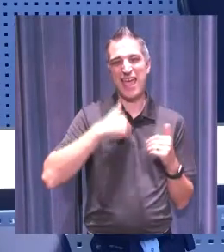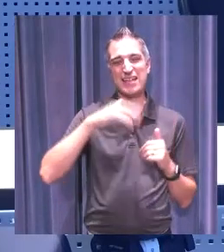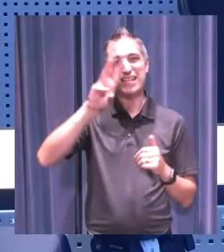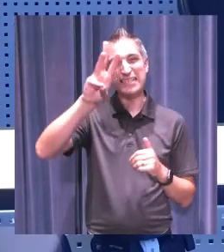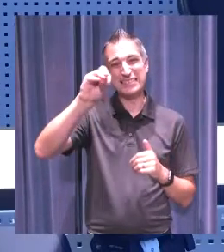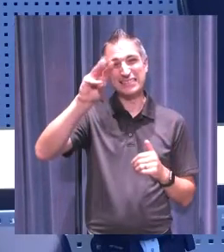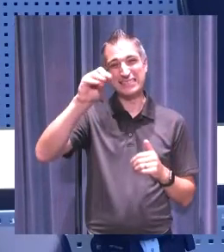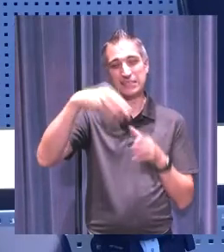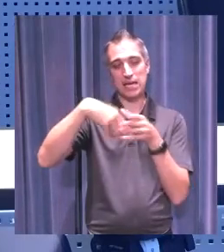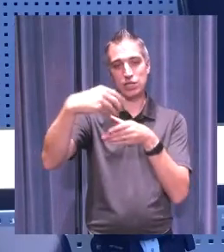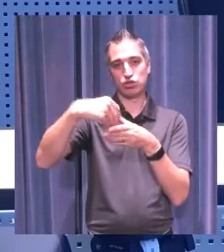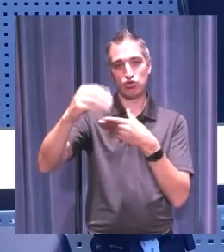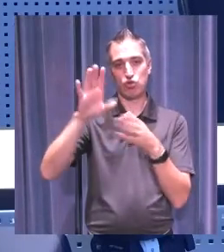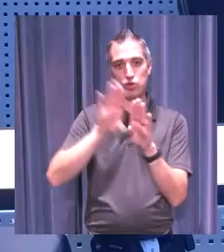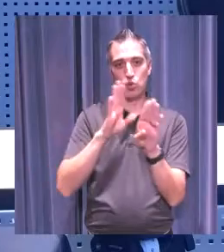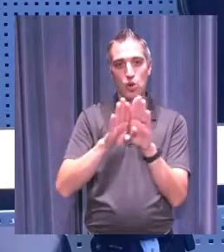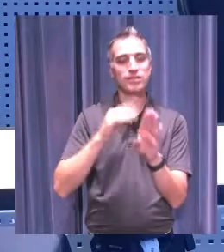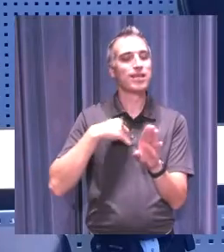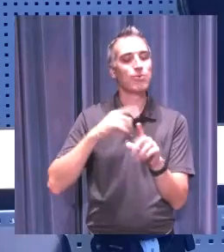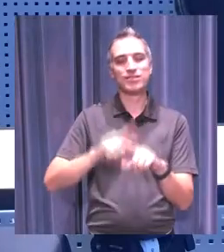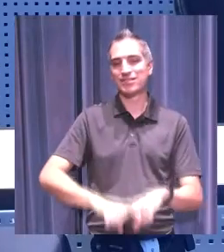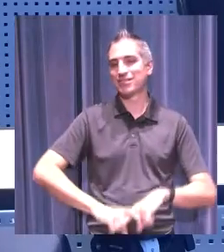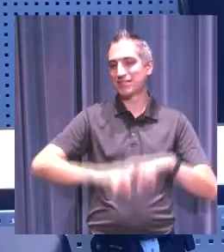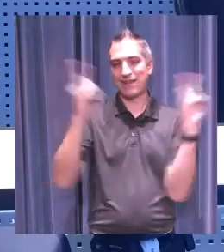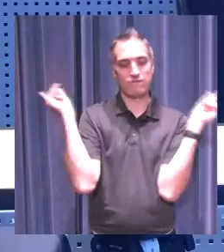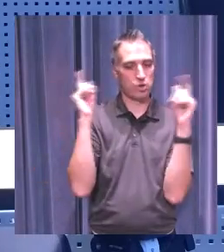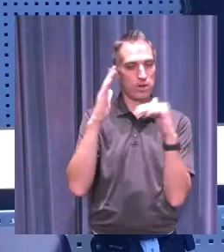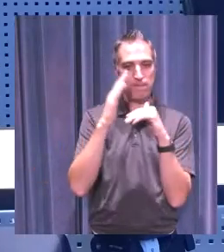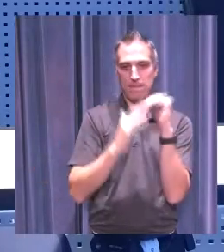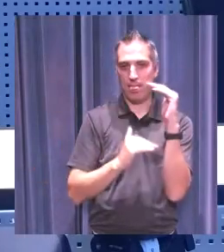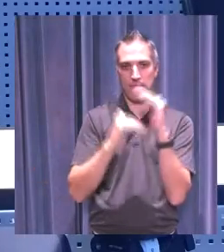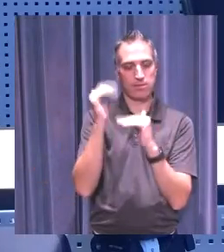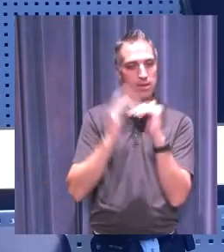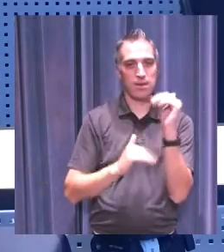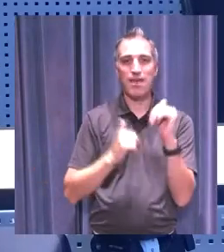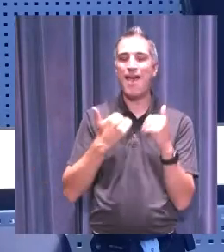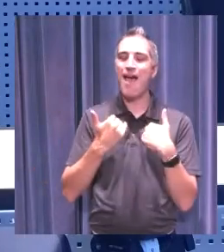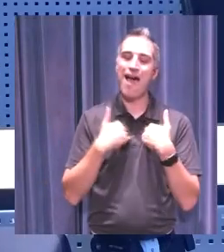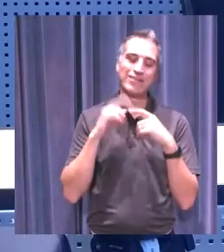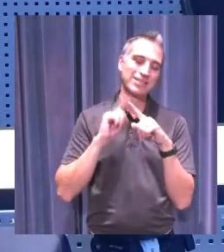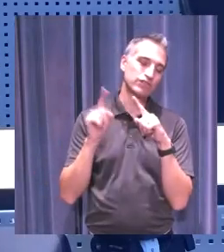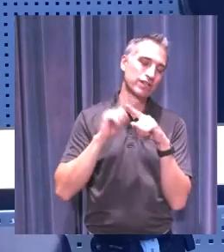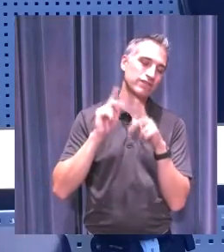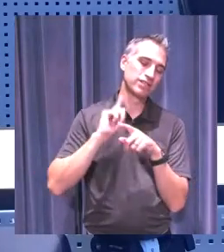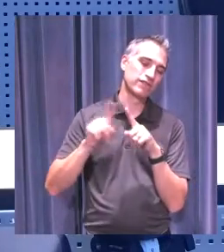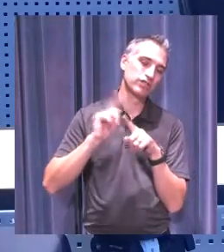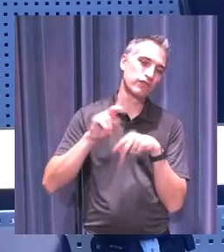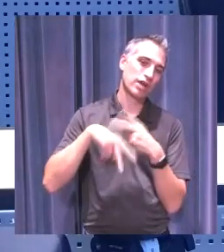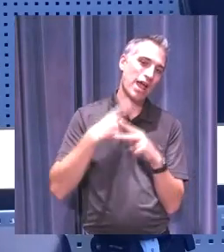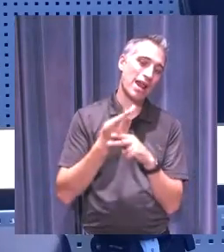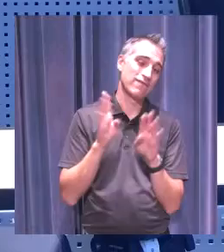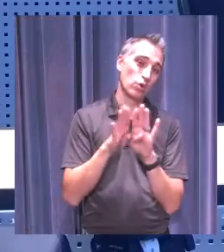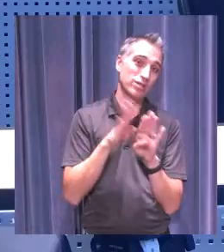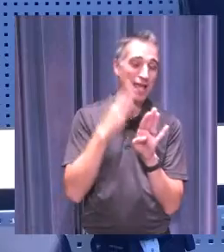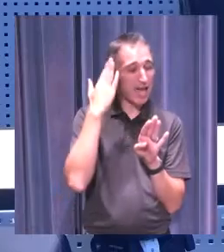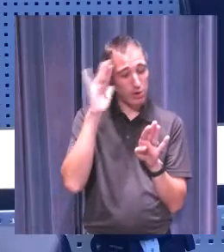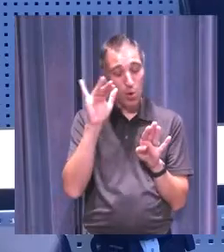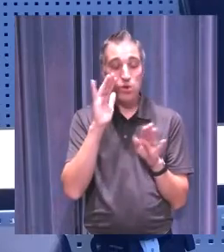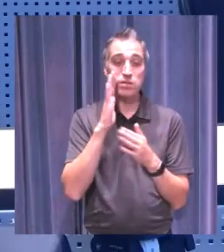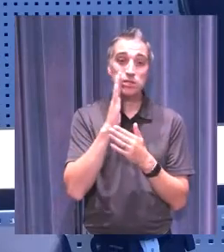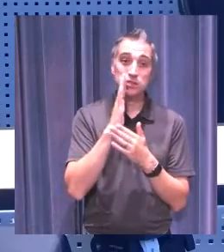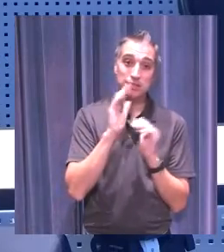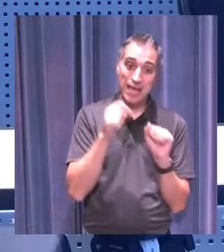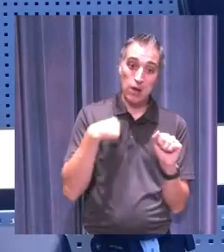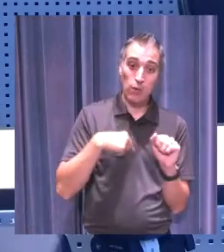external doors. It's remember, it was a completely different building purpose, right? It has all kinds of doors, and I don't know of those doors. Some of the questions will be: can we get